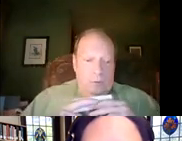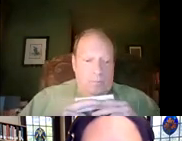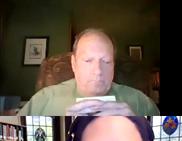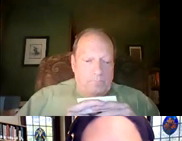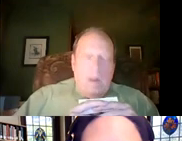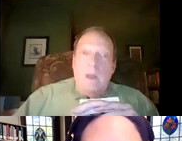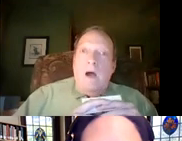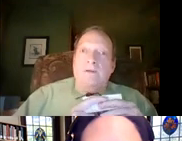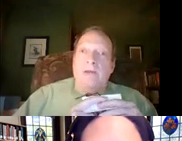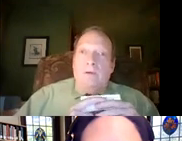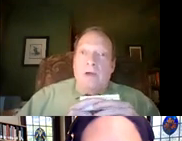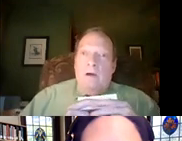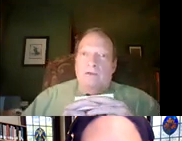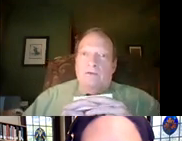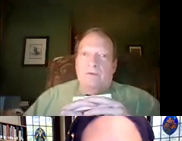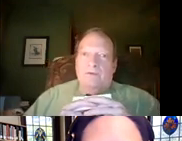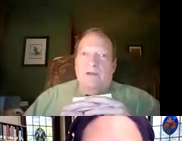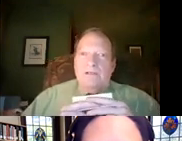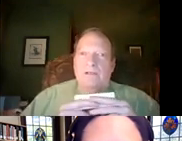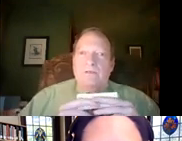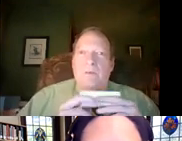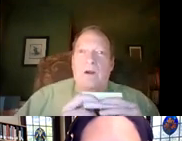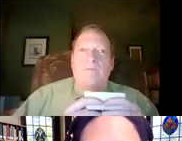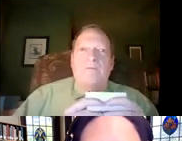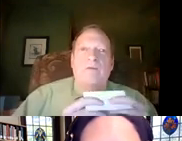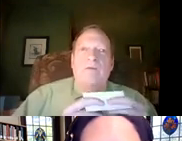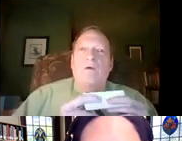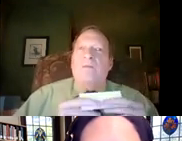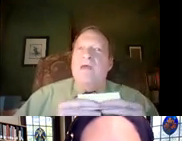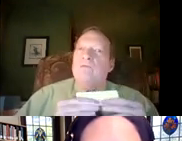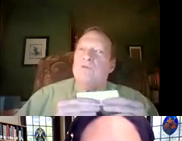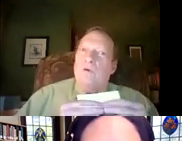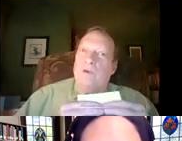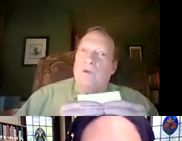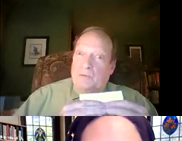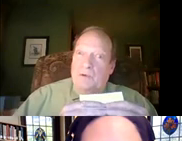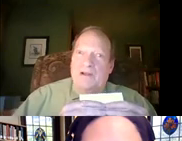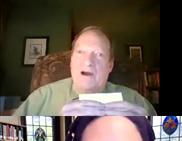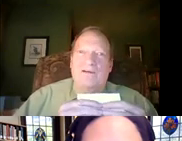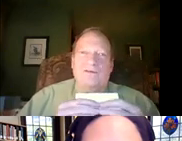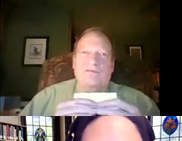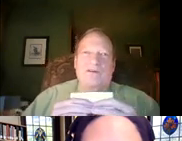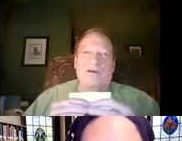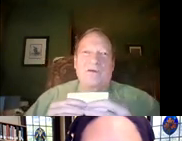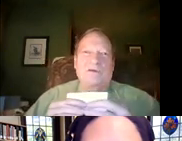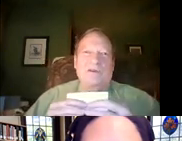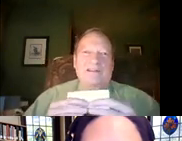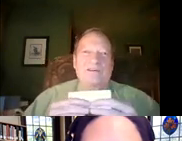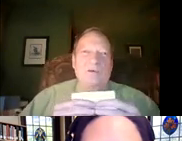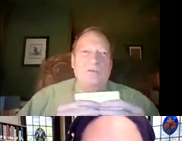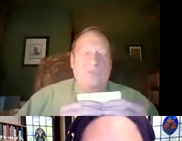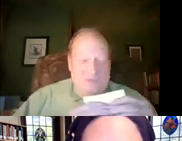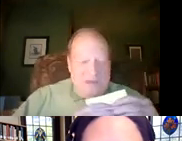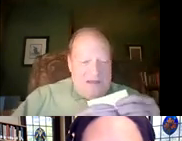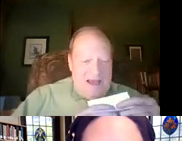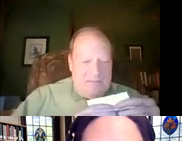Peru. The Delta College, which Leslie is part of, and what then was called the Alternate College, very much in